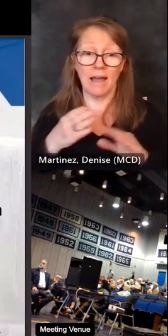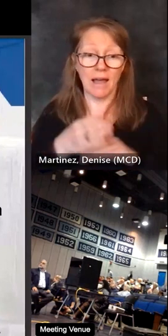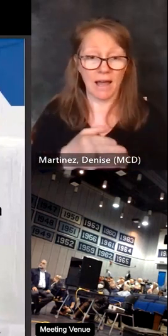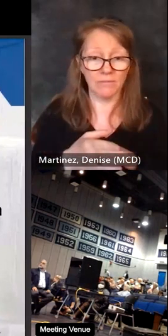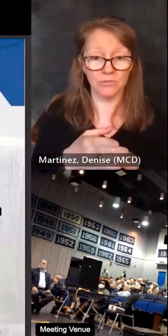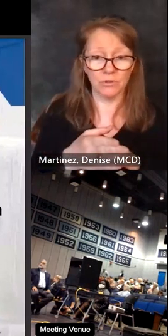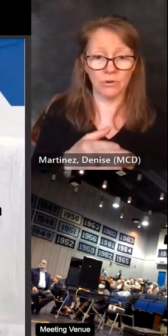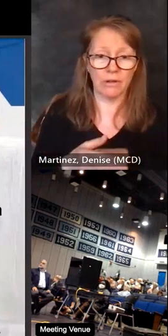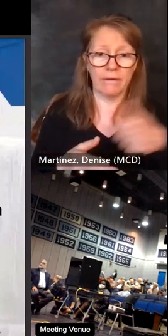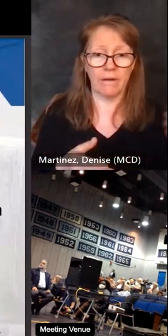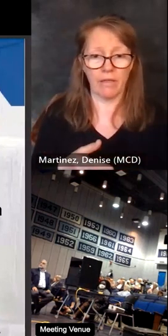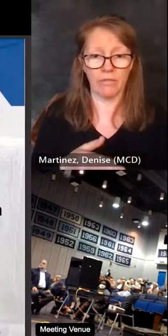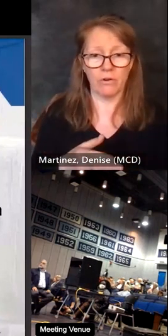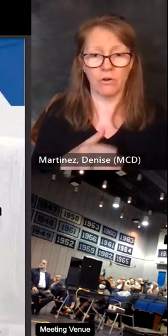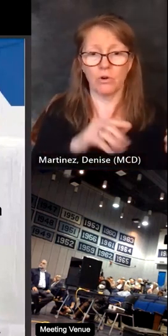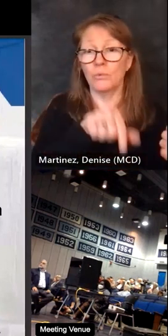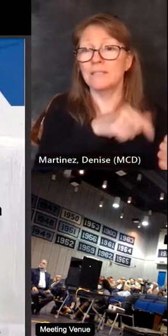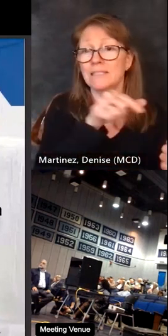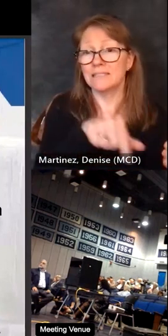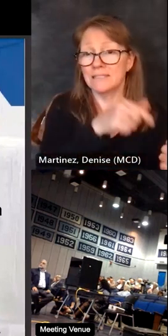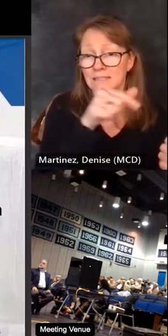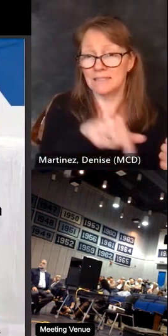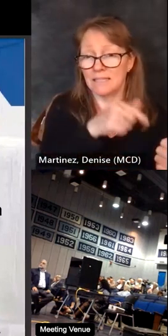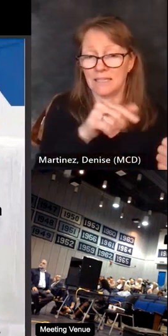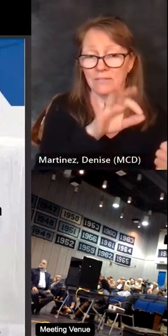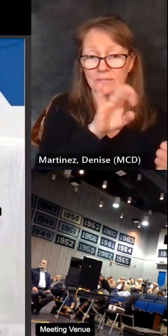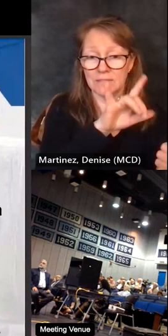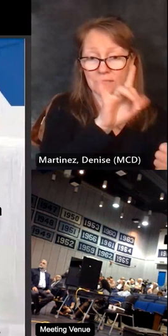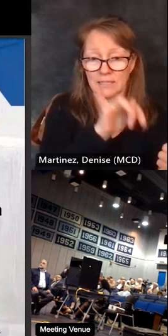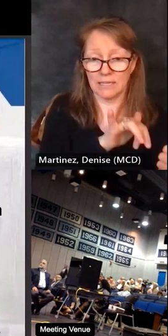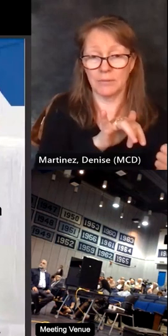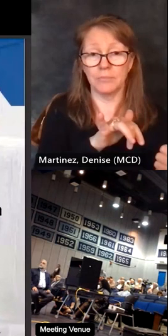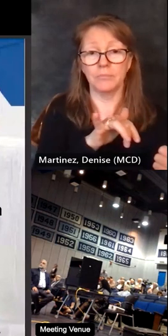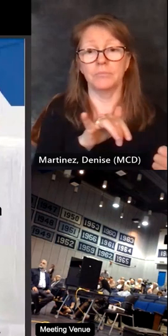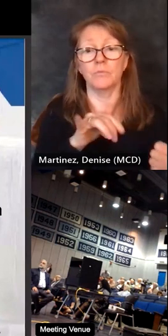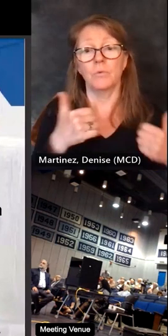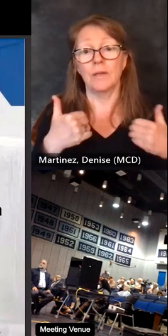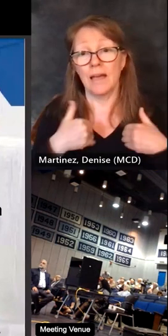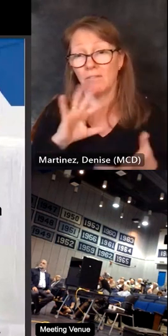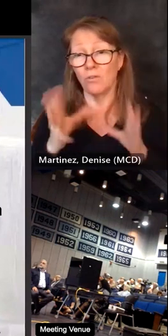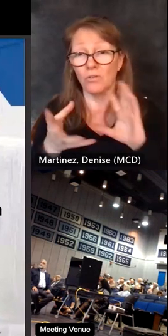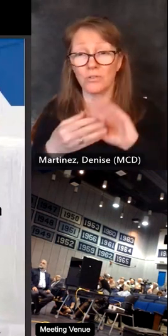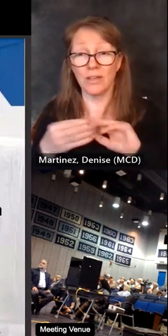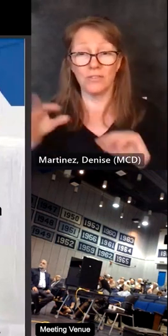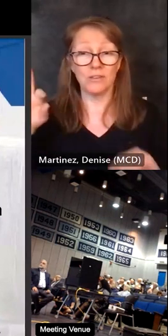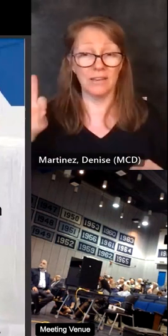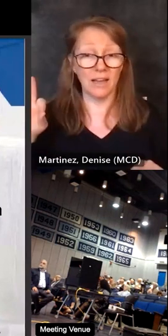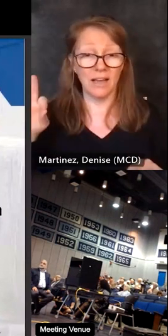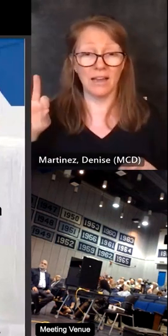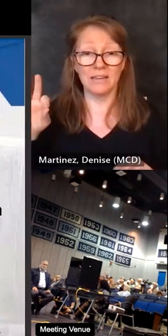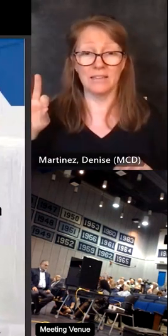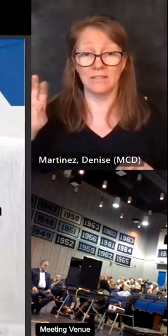that we're prioritizing it as the second project of the 9 facilities that we have is for